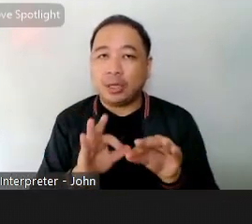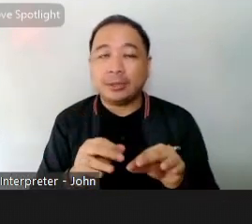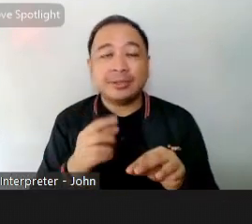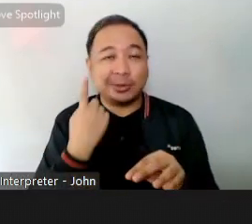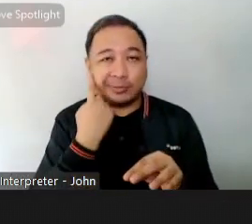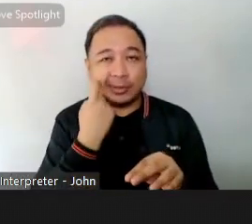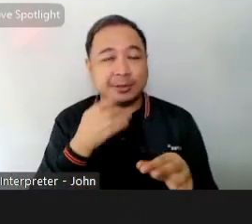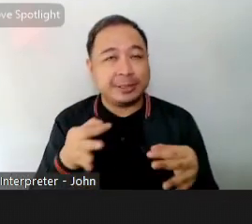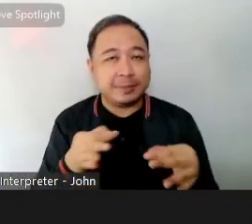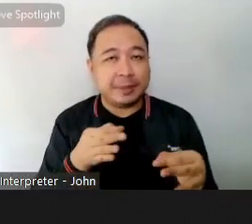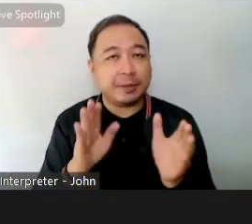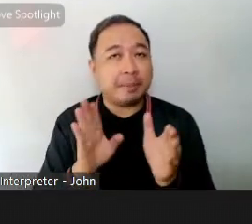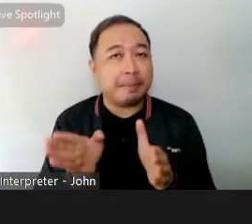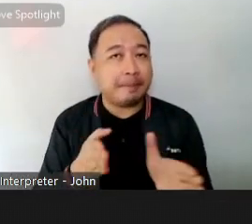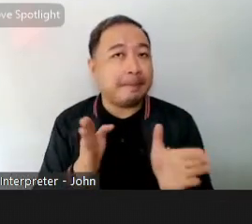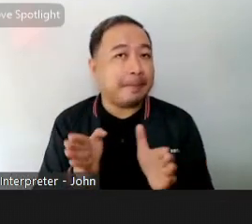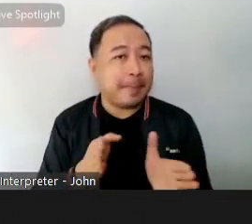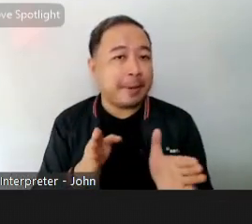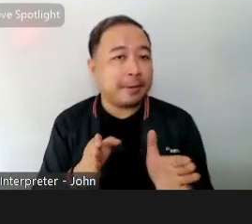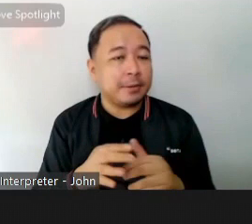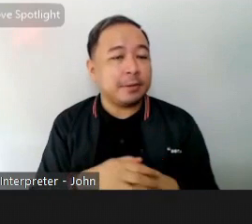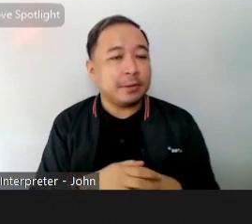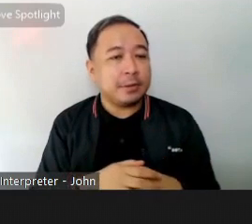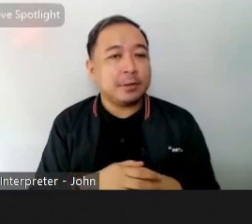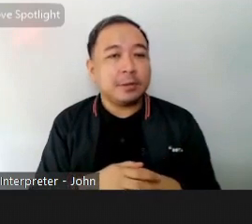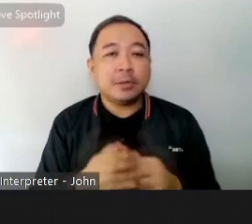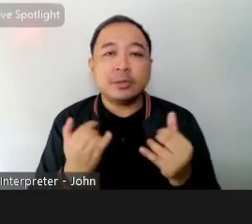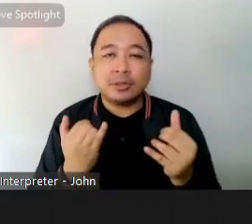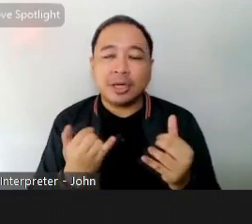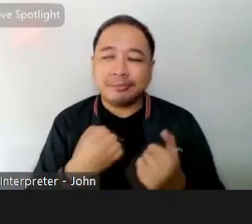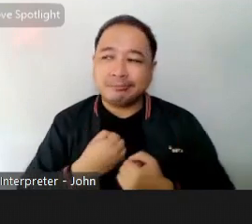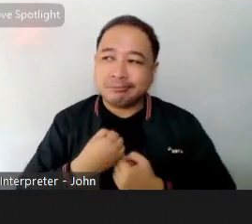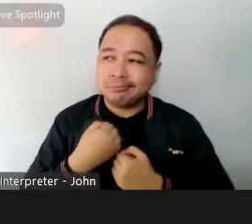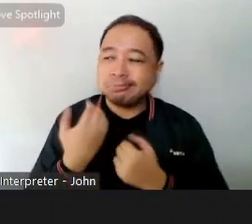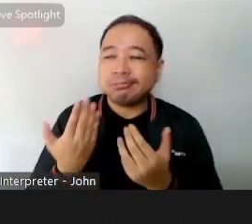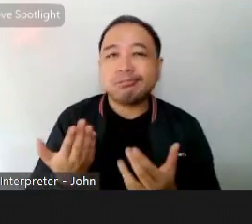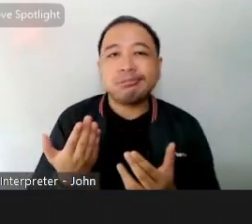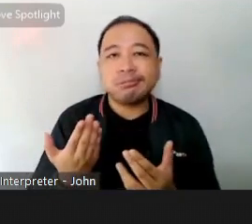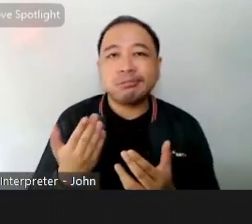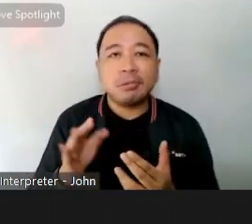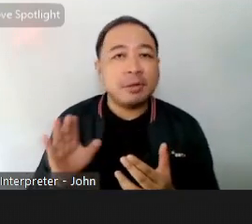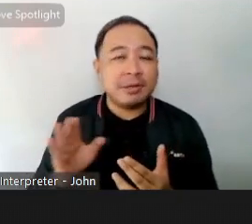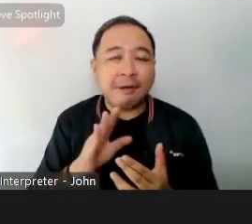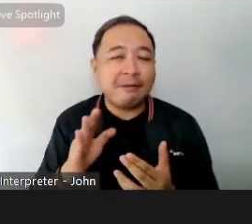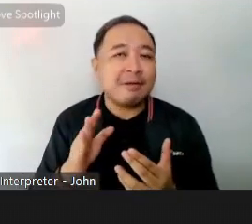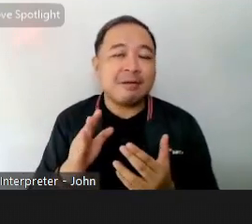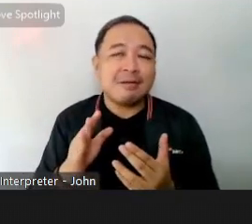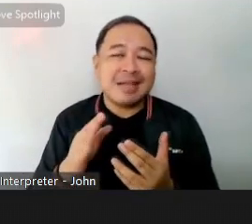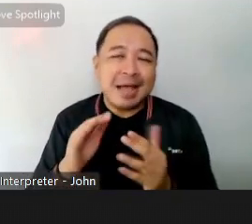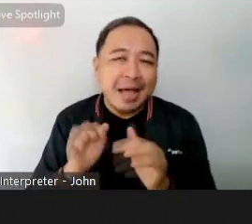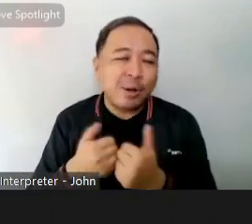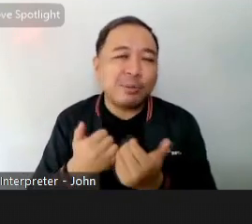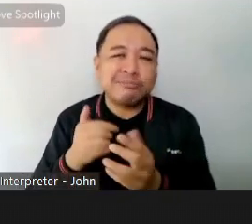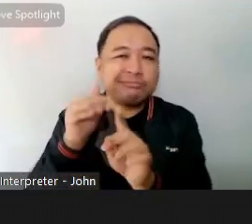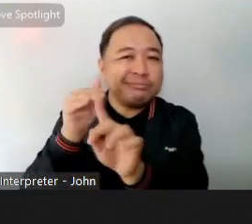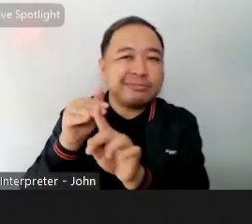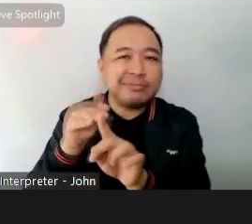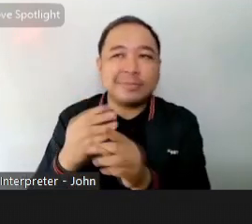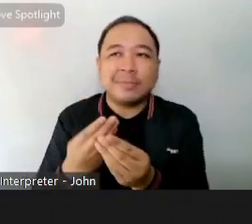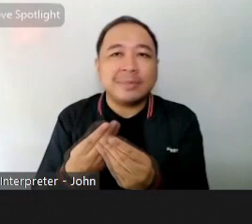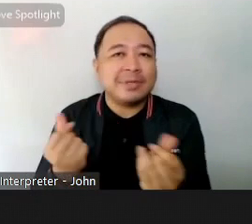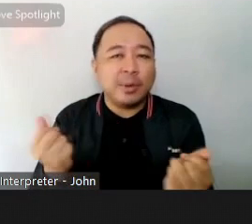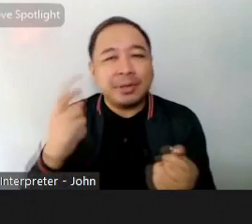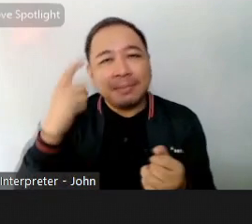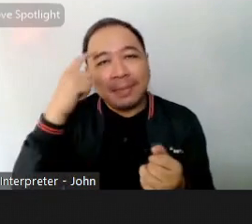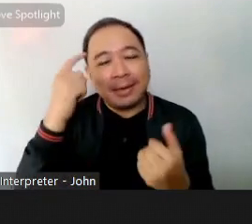ago, that is why we are really voicing out our dissenting voices to eradicate the increasing mental issues